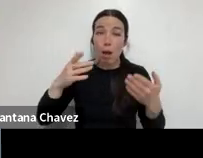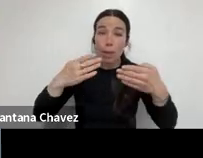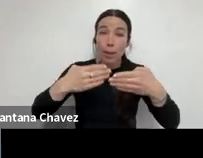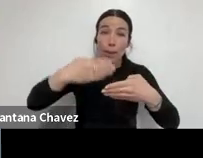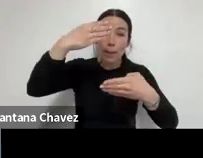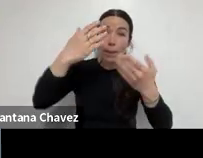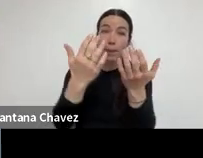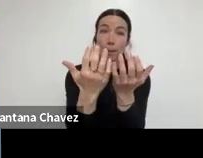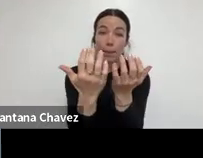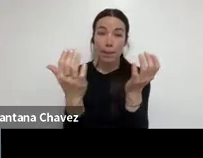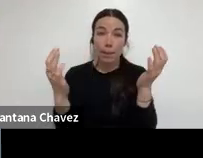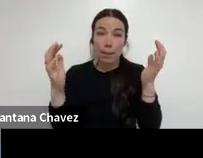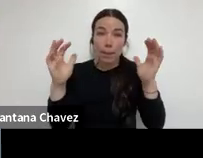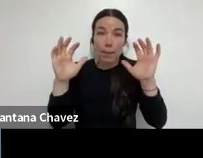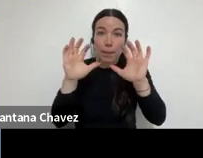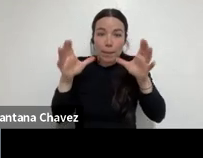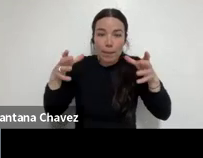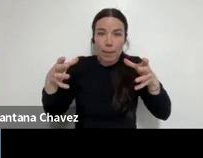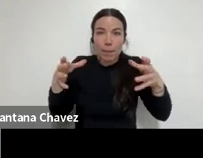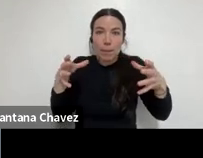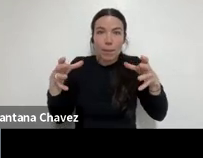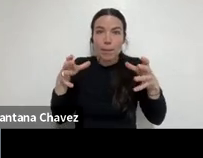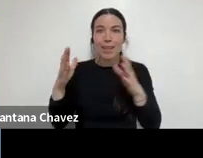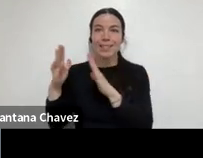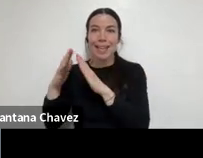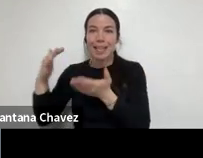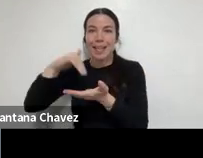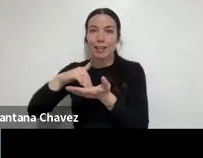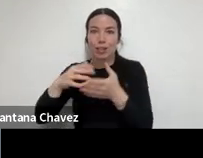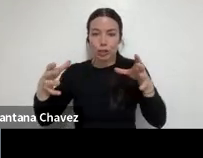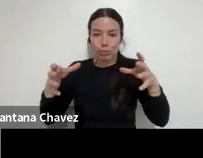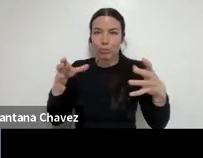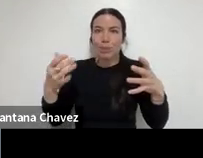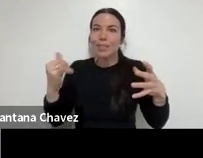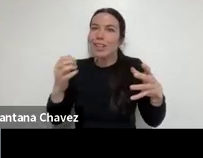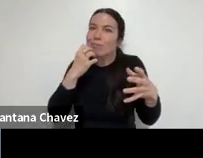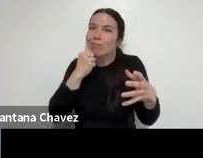center is preserved and is very historical. So